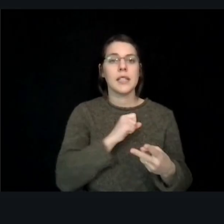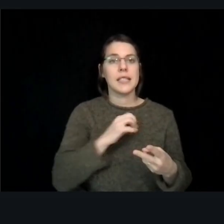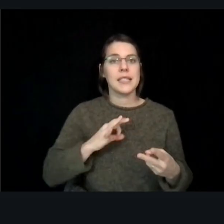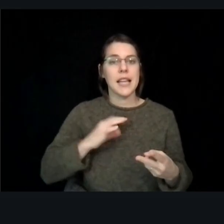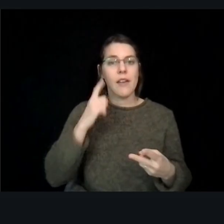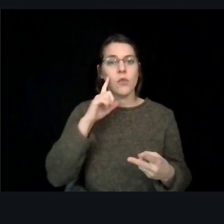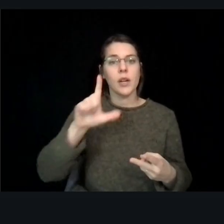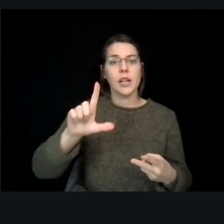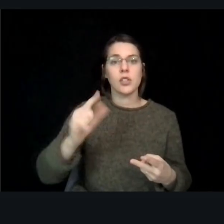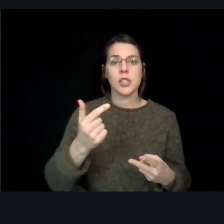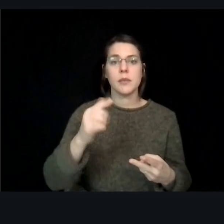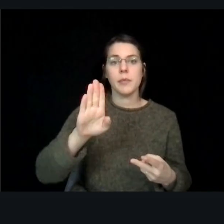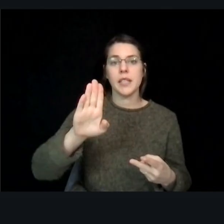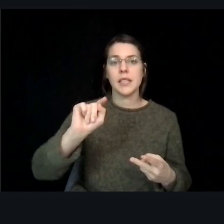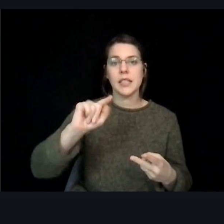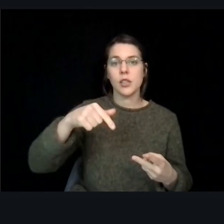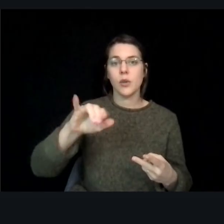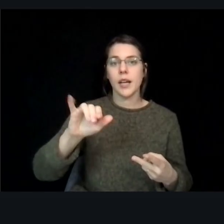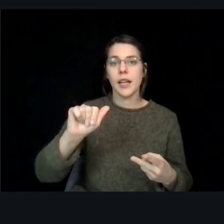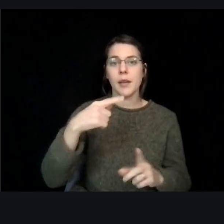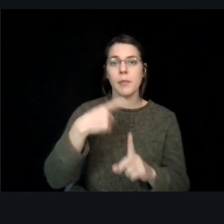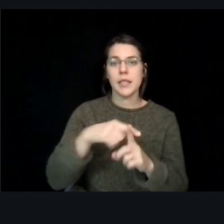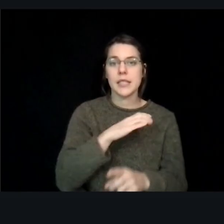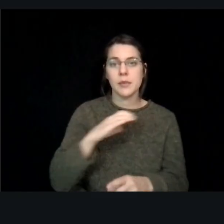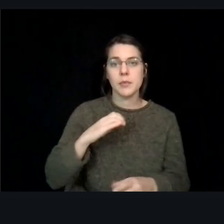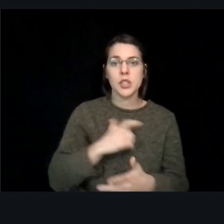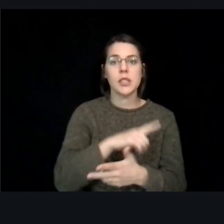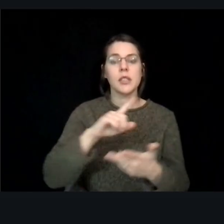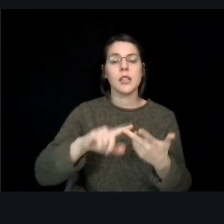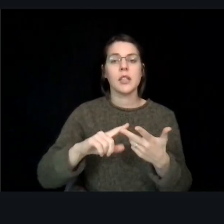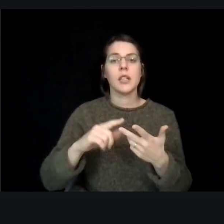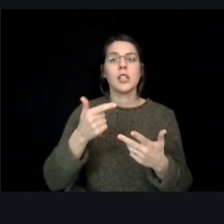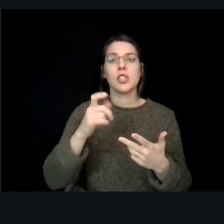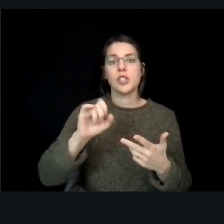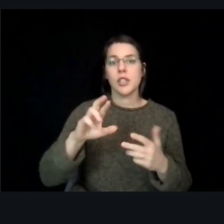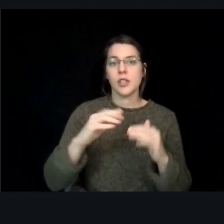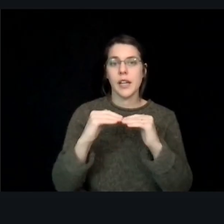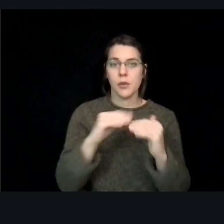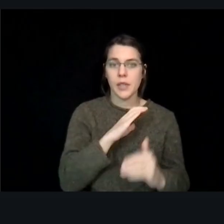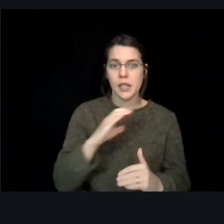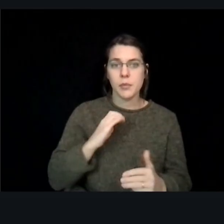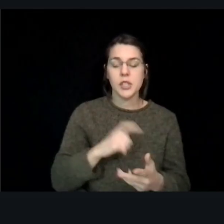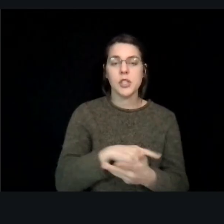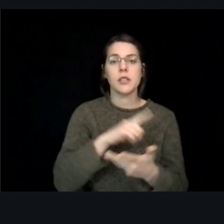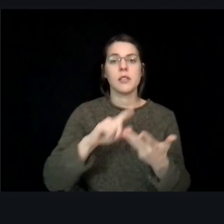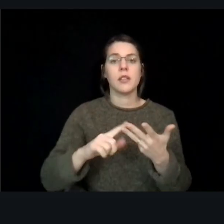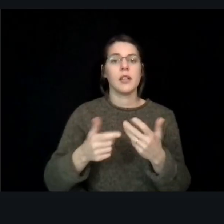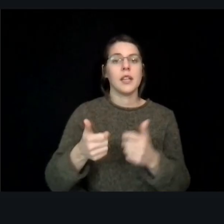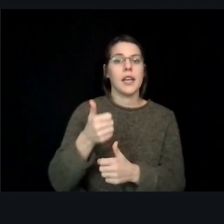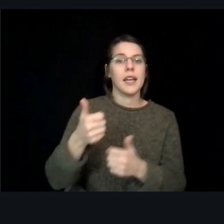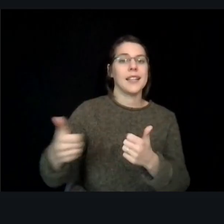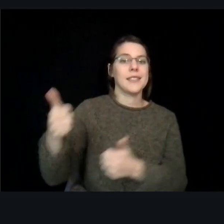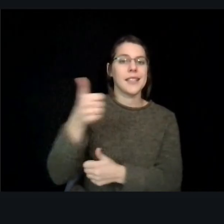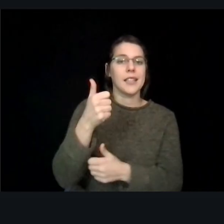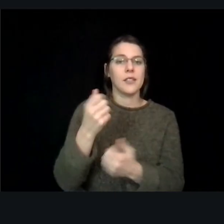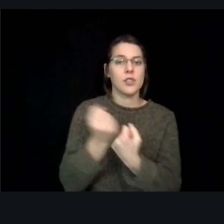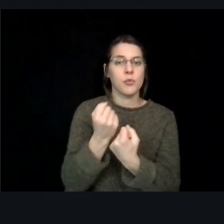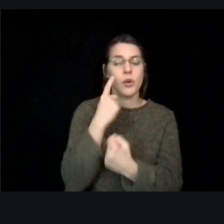well as the Gender Equity Commission, executive support for the mayor as well as our chief and myself, deputy